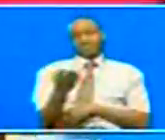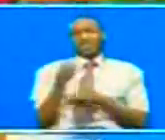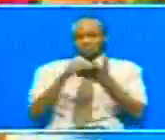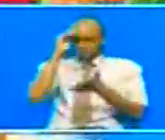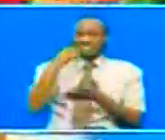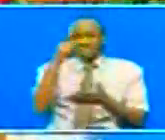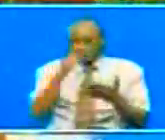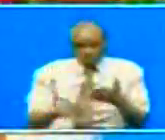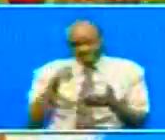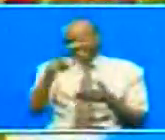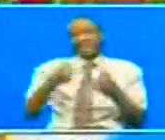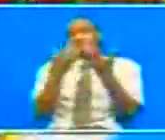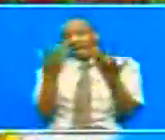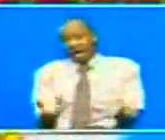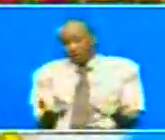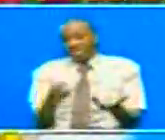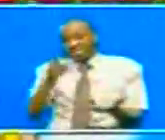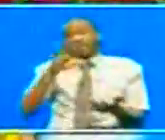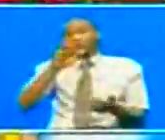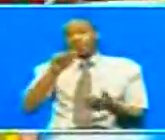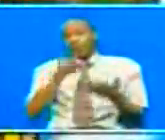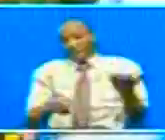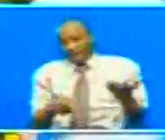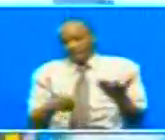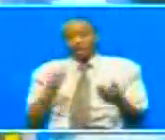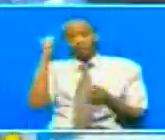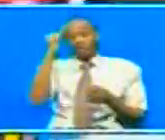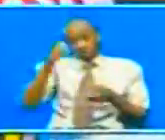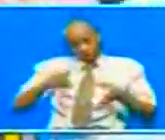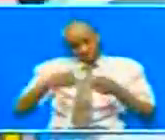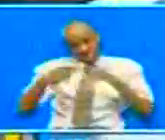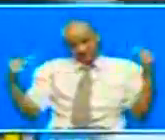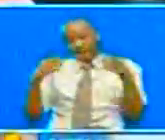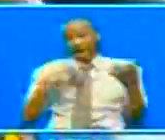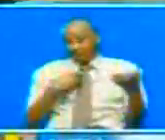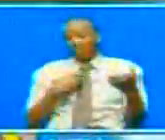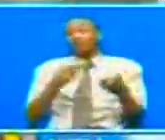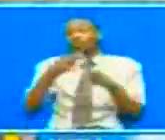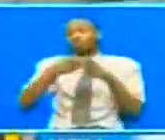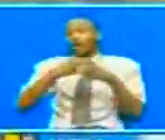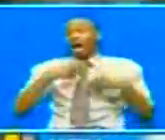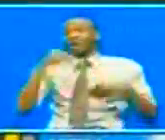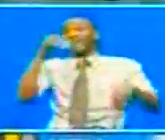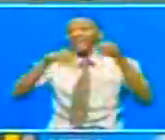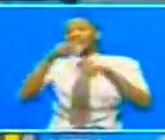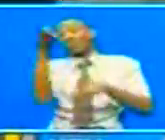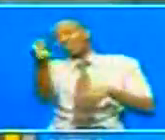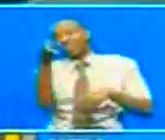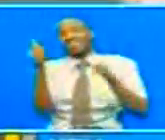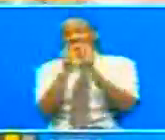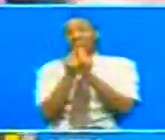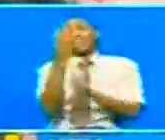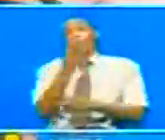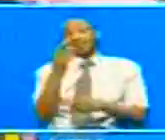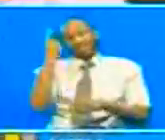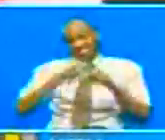Students claim the attack on Calford is an extension of the institution's political rivalry ahead of the SONU elections slated for 10th of April